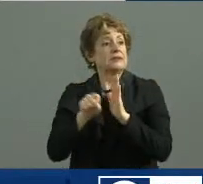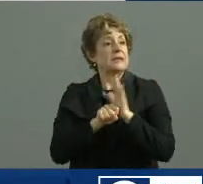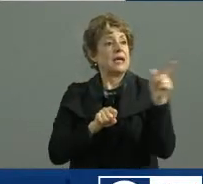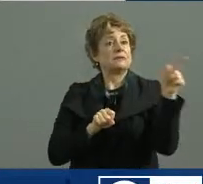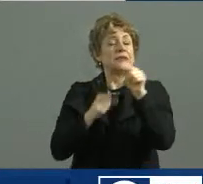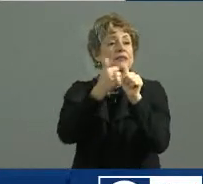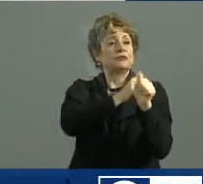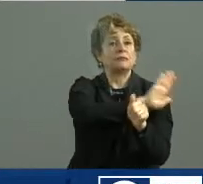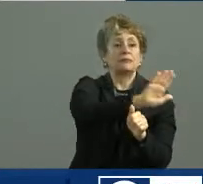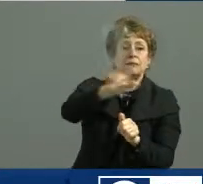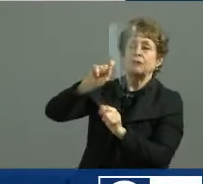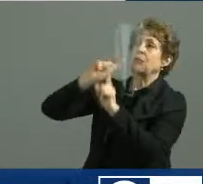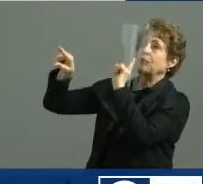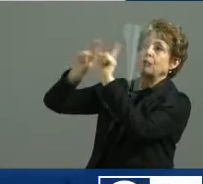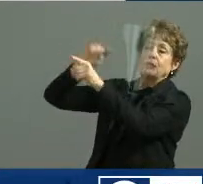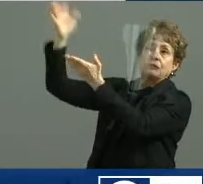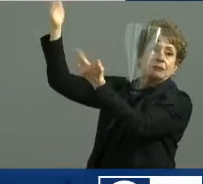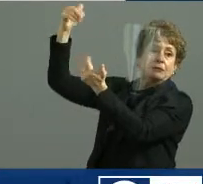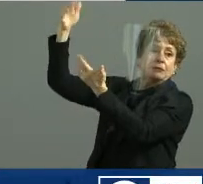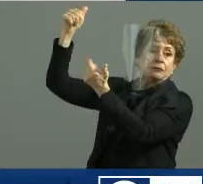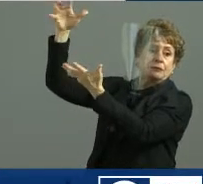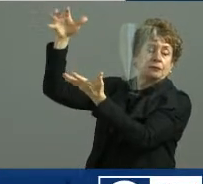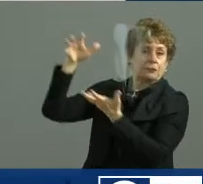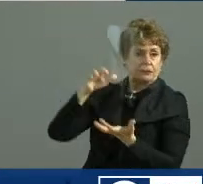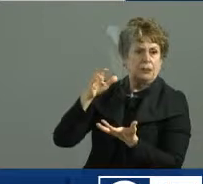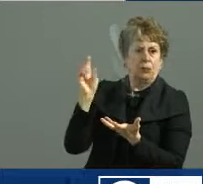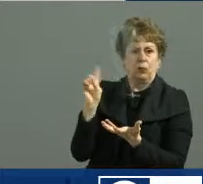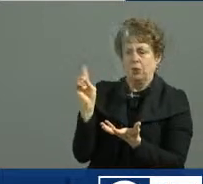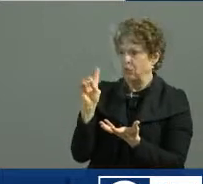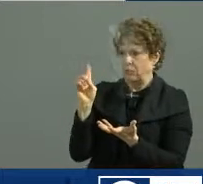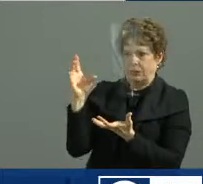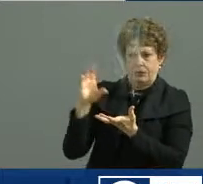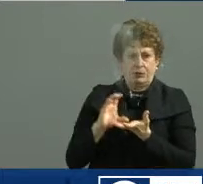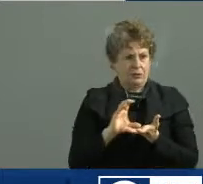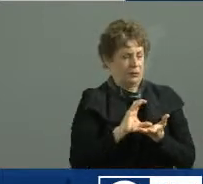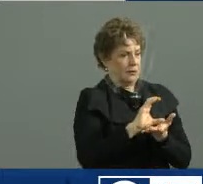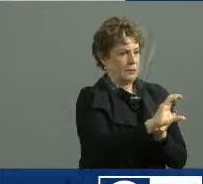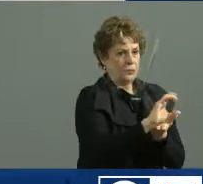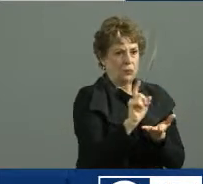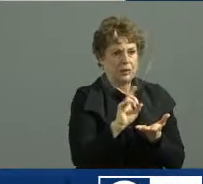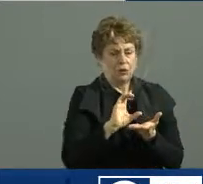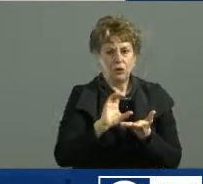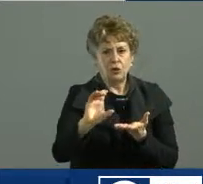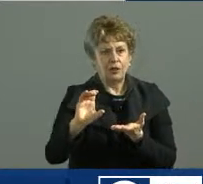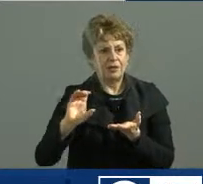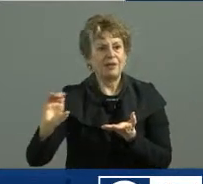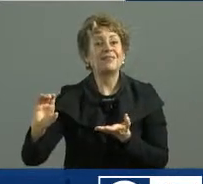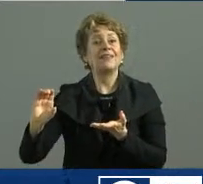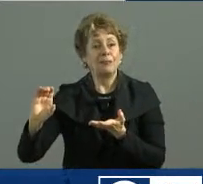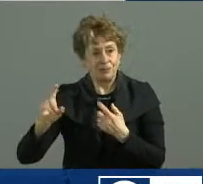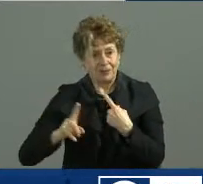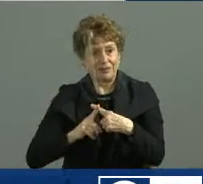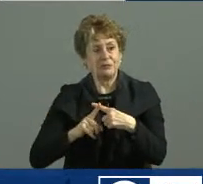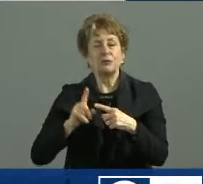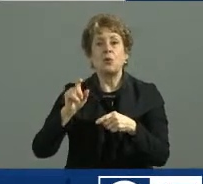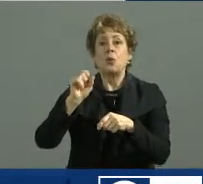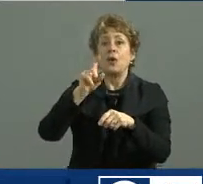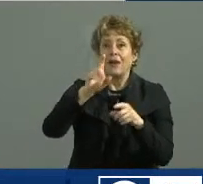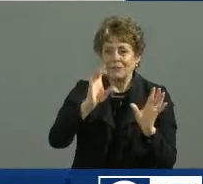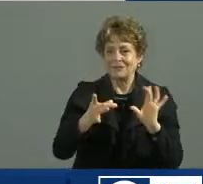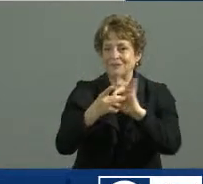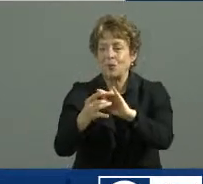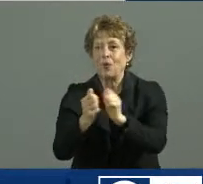the statewide priorities, identifies where vaccine needs to go, and then we work with our local health partners based on the